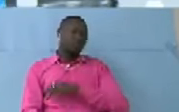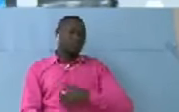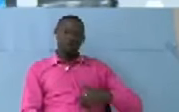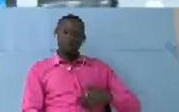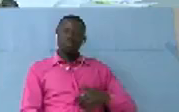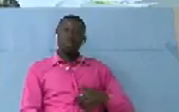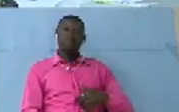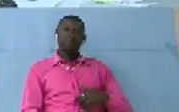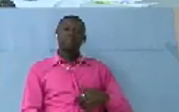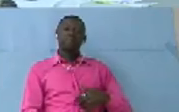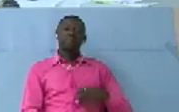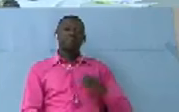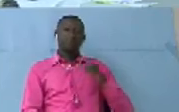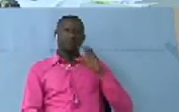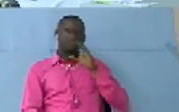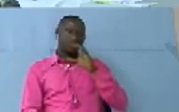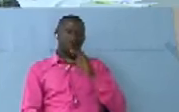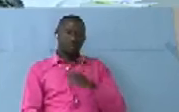Who said that?